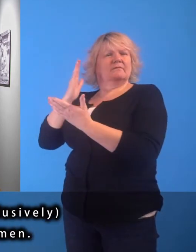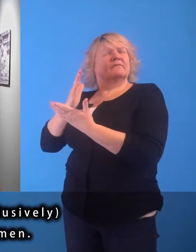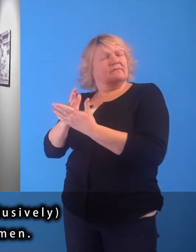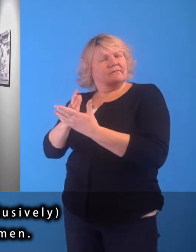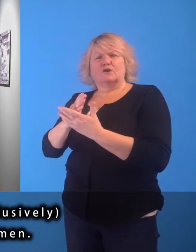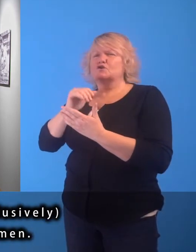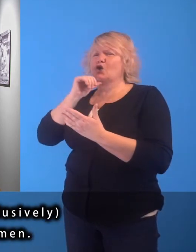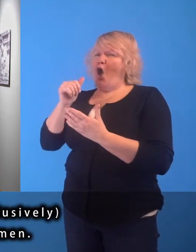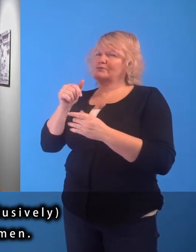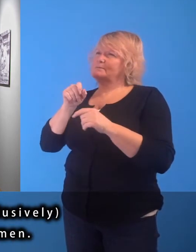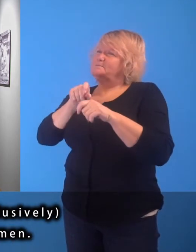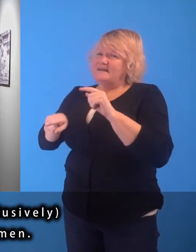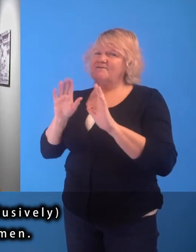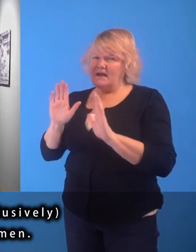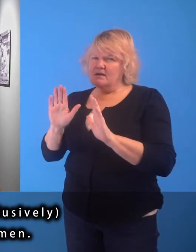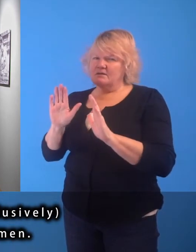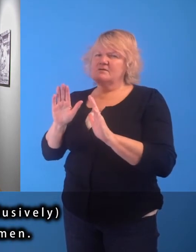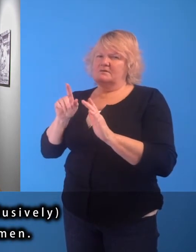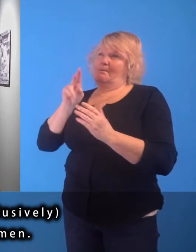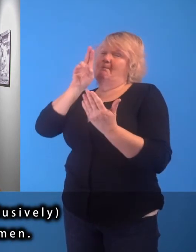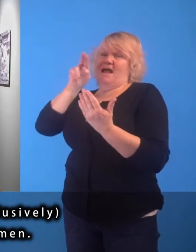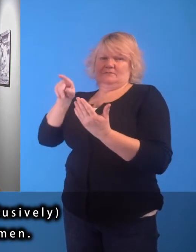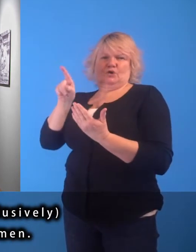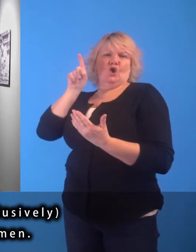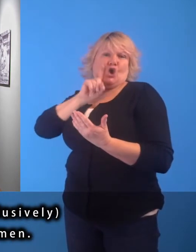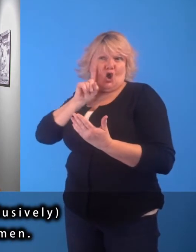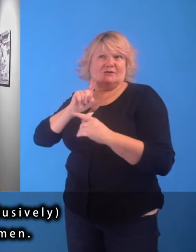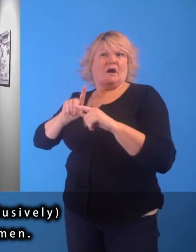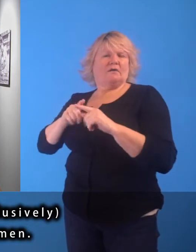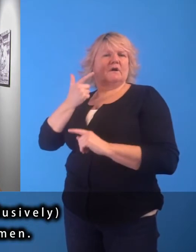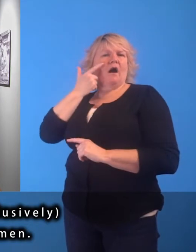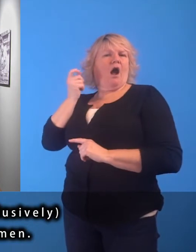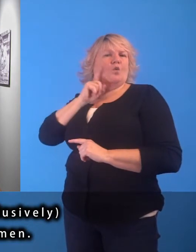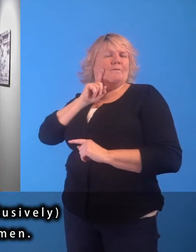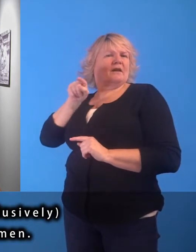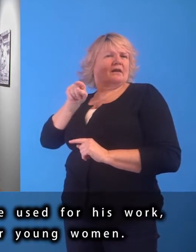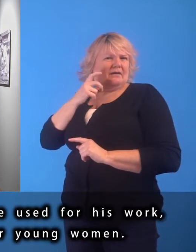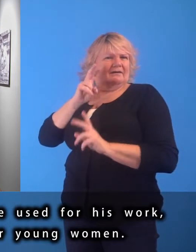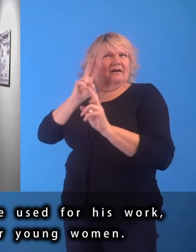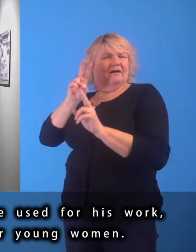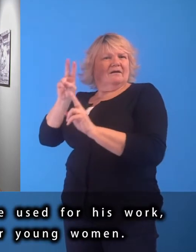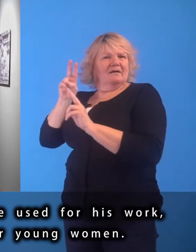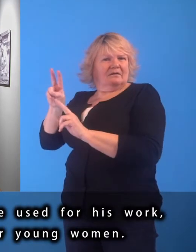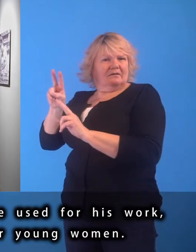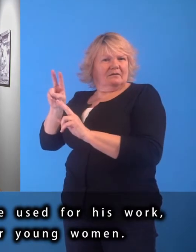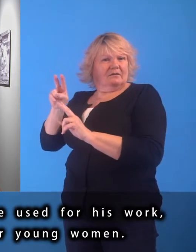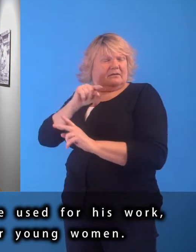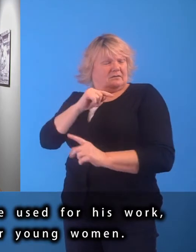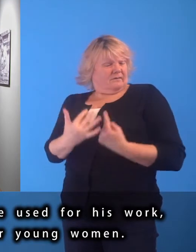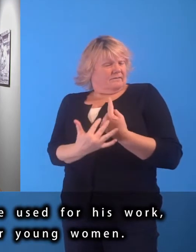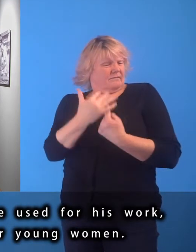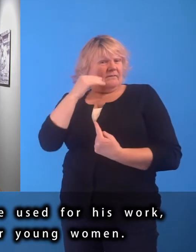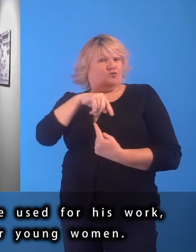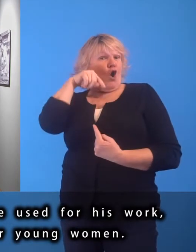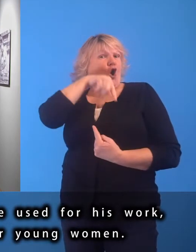He invariably, although not exclusively, painted girls and young women. This is reflected